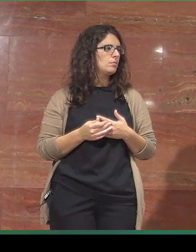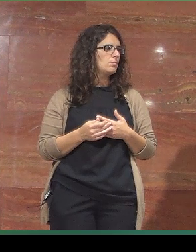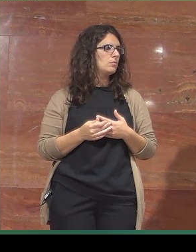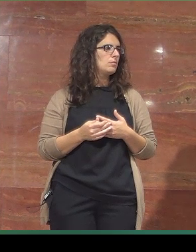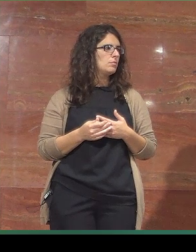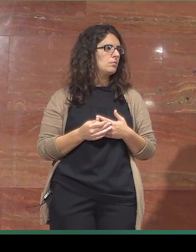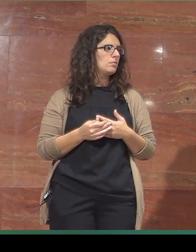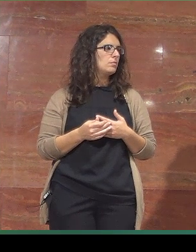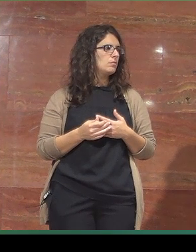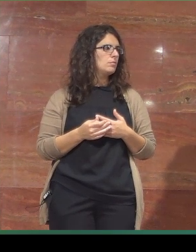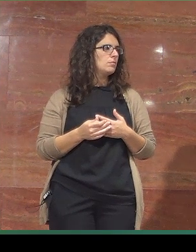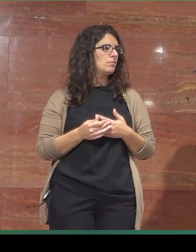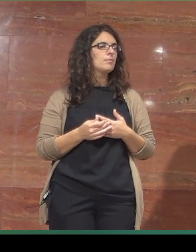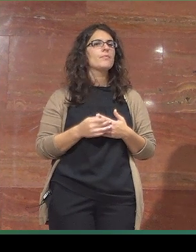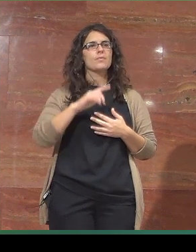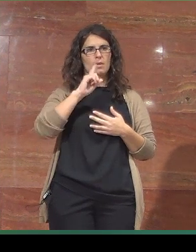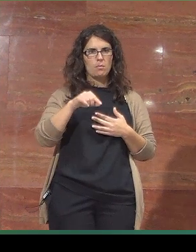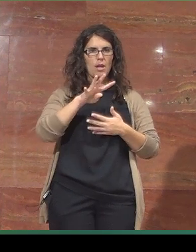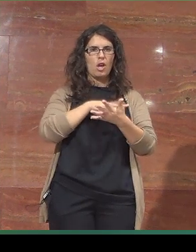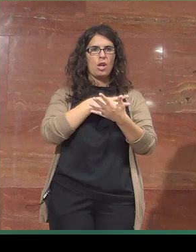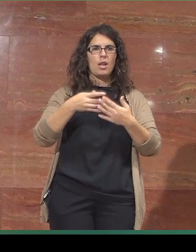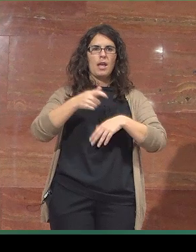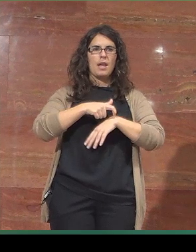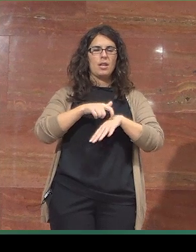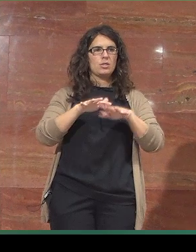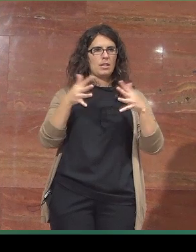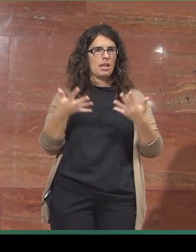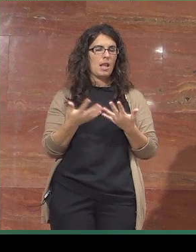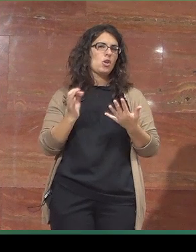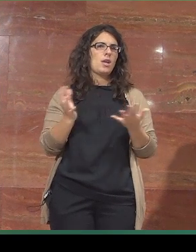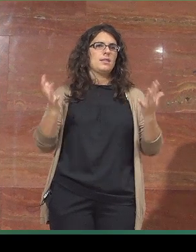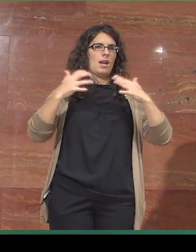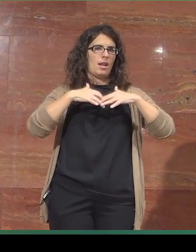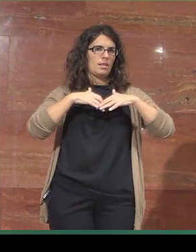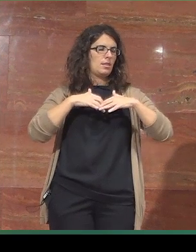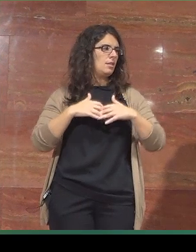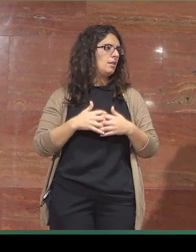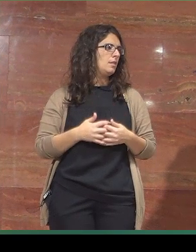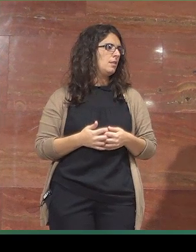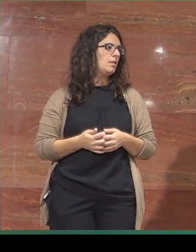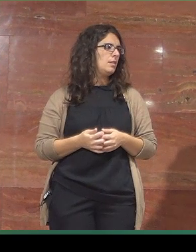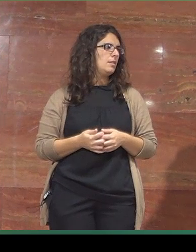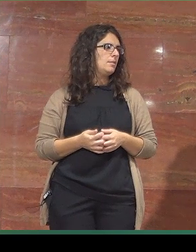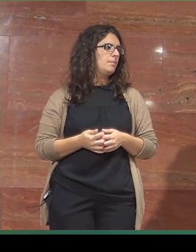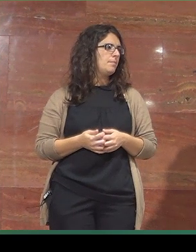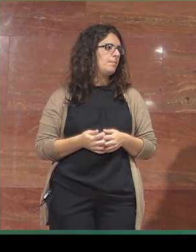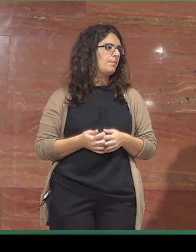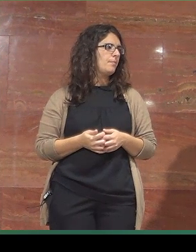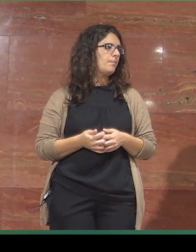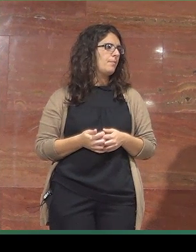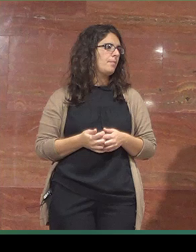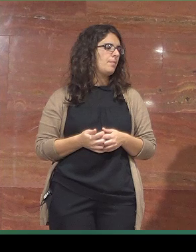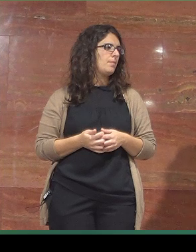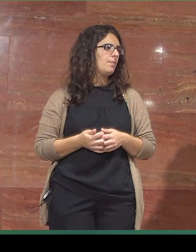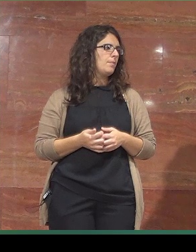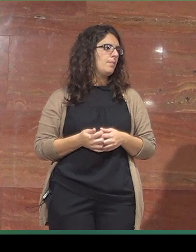timetable on internet, intranet. And every time you have this element who come again, you can do it. It's a little